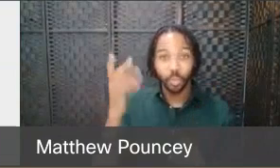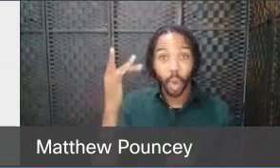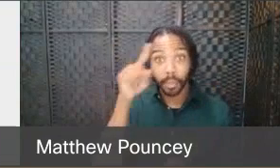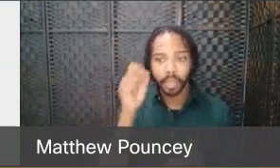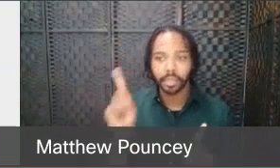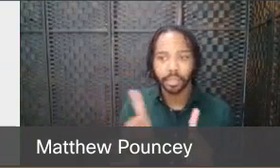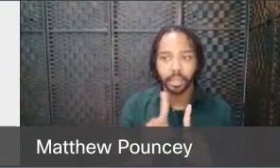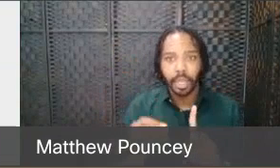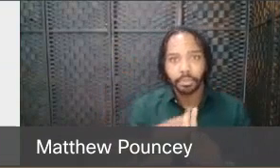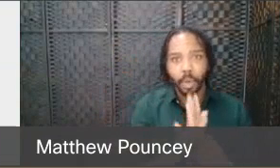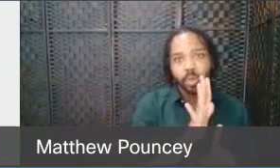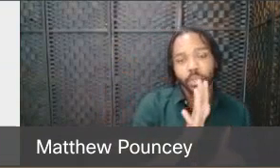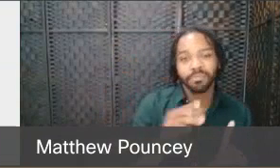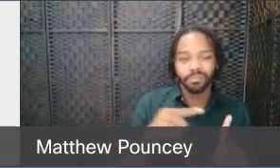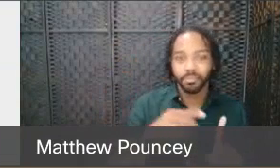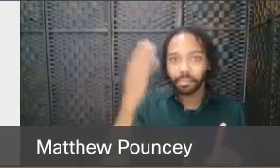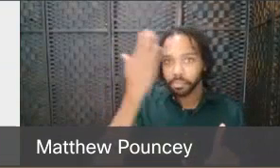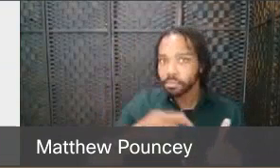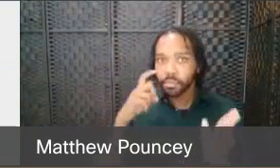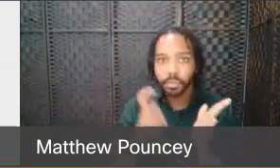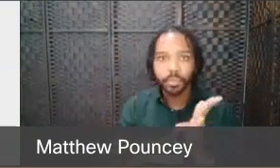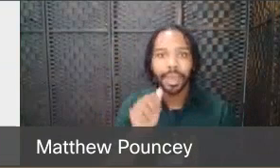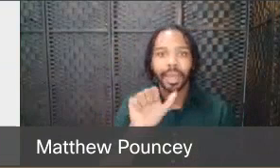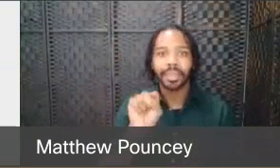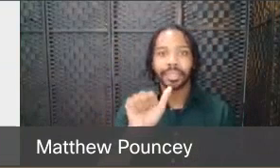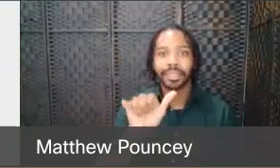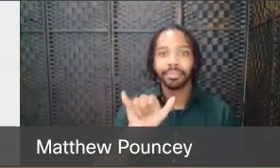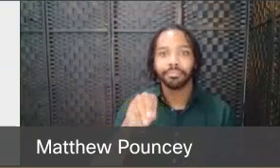been asymptomatic. The others have been